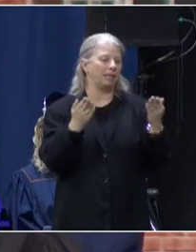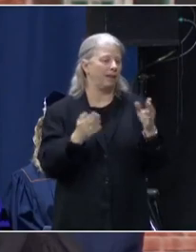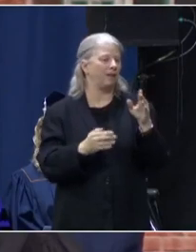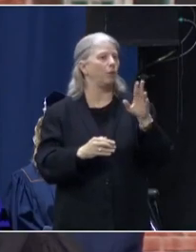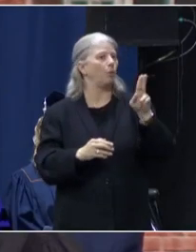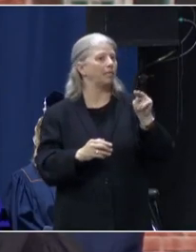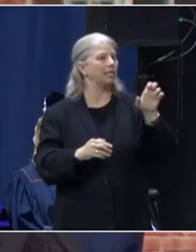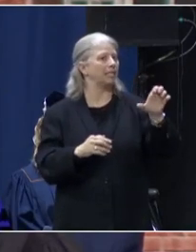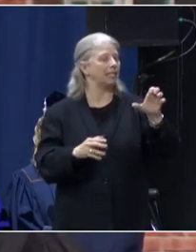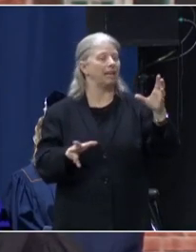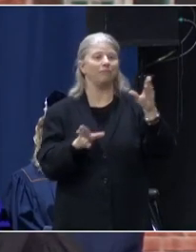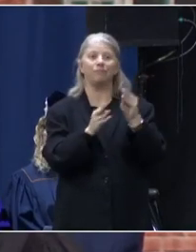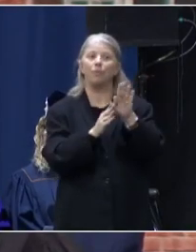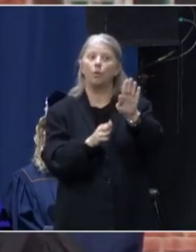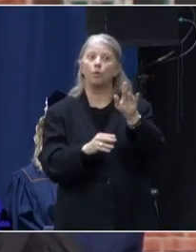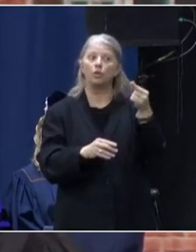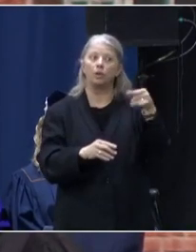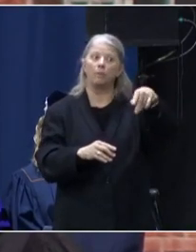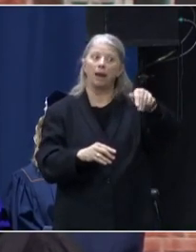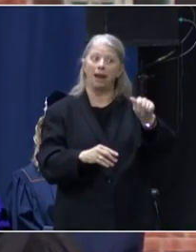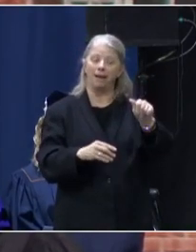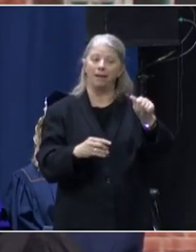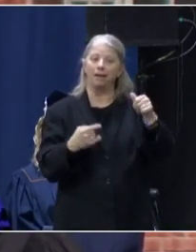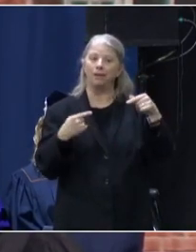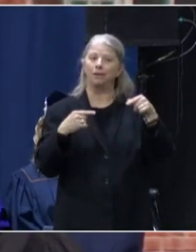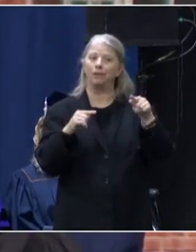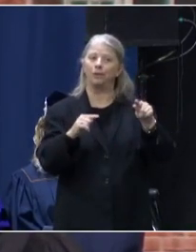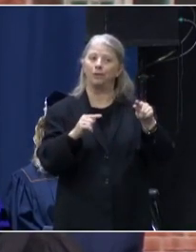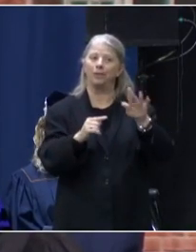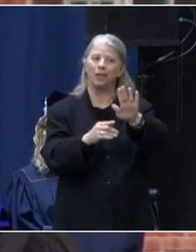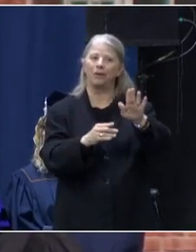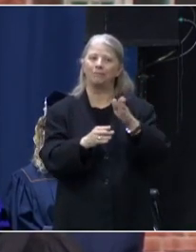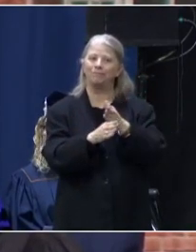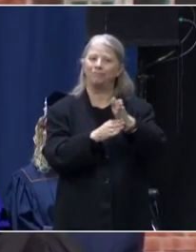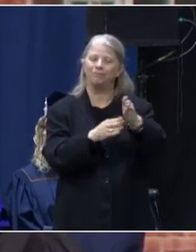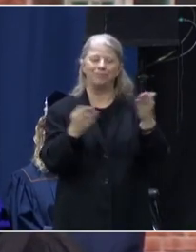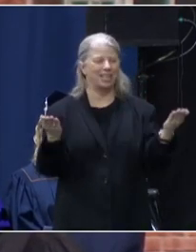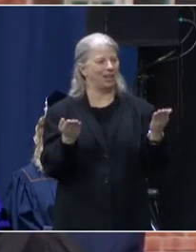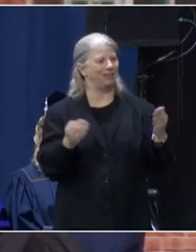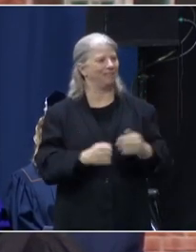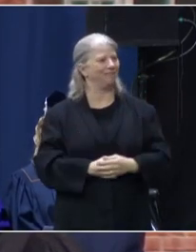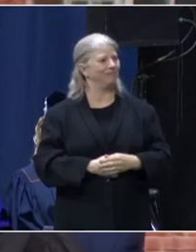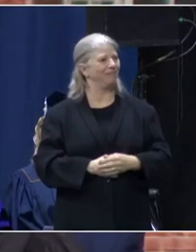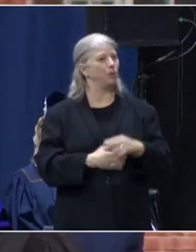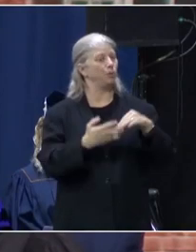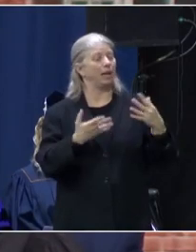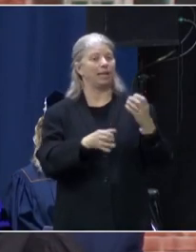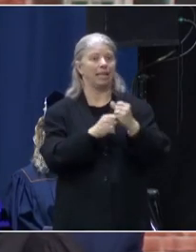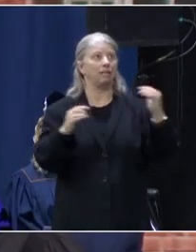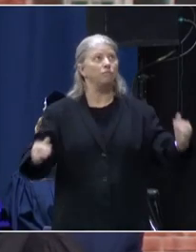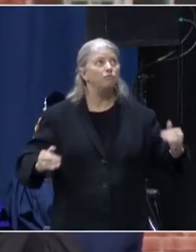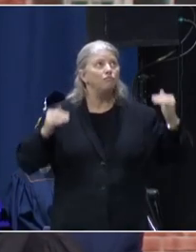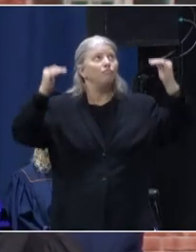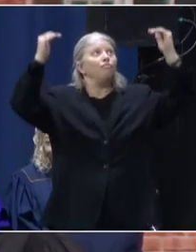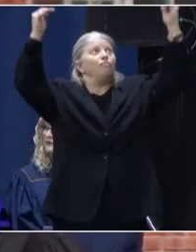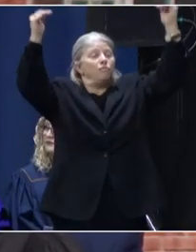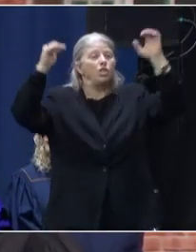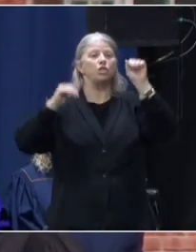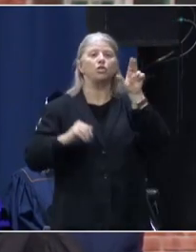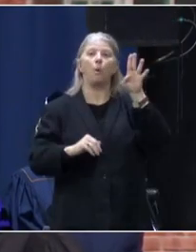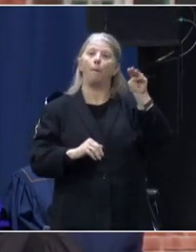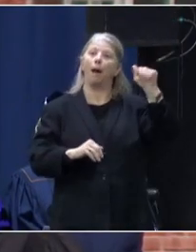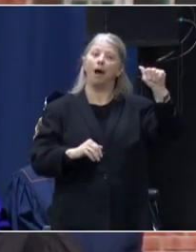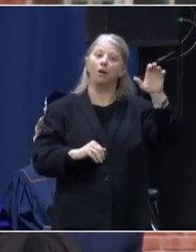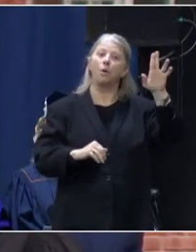necessary cumulative grade point averages throughout their academic careers. Students receiving summa cum laude